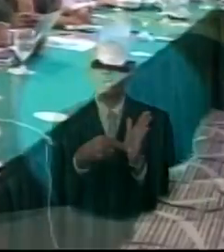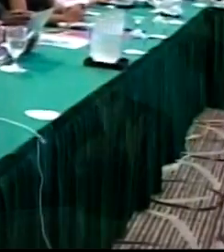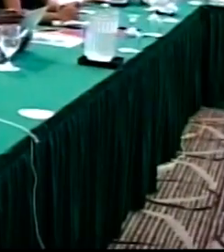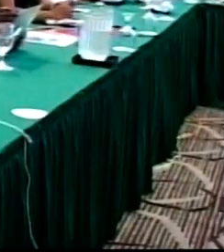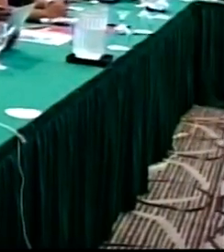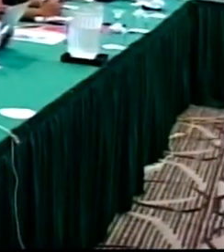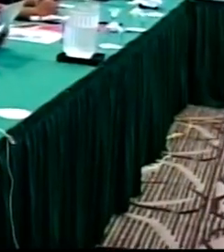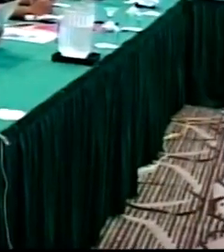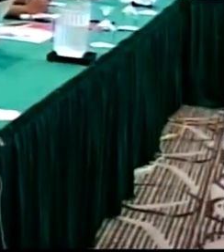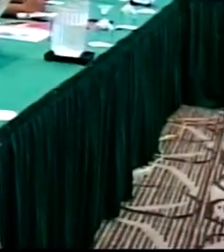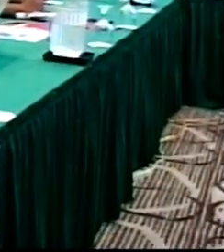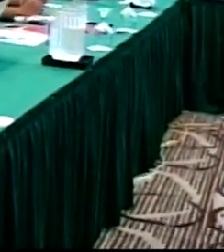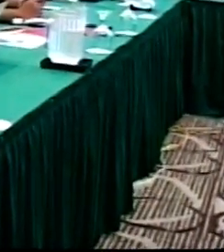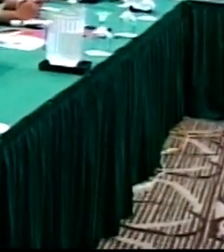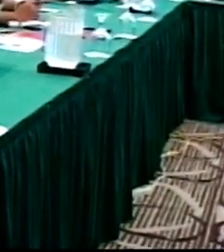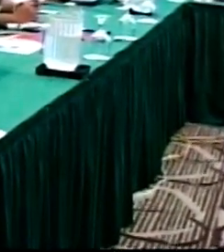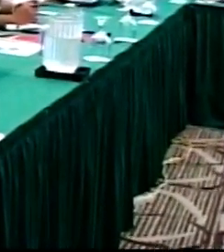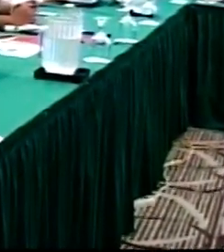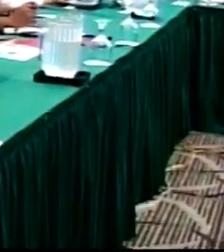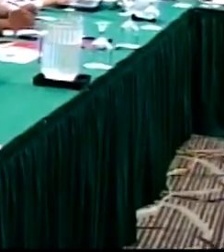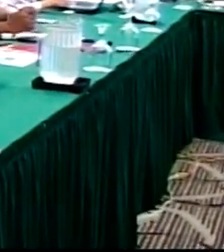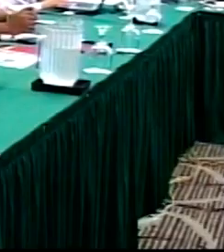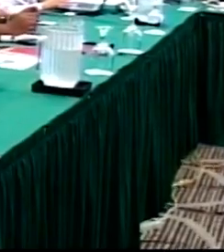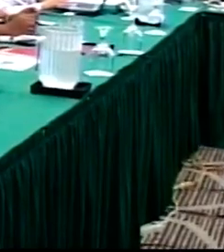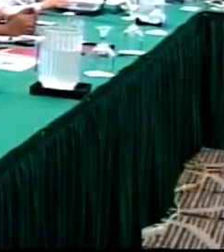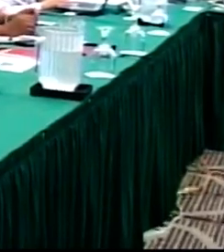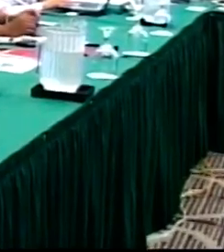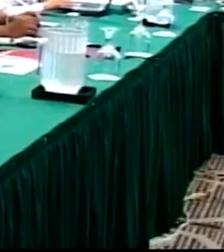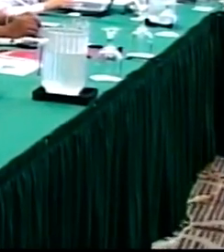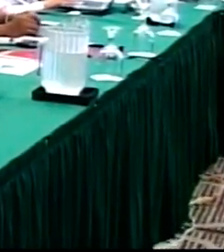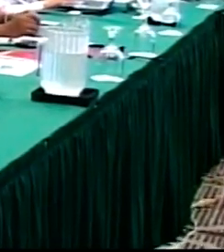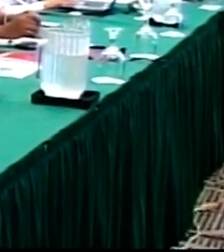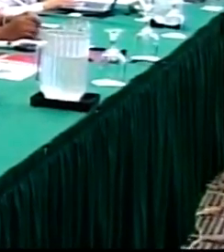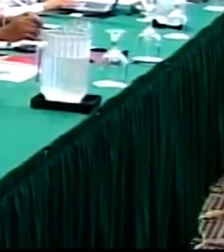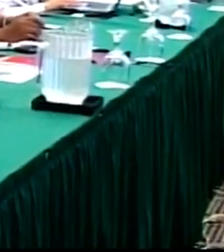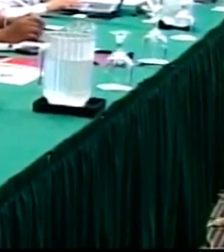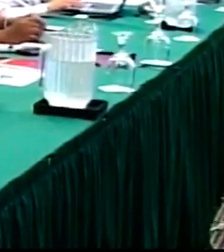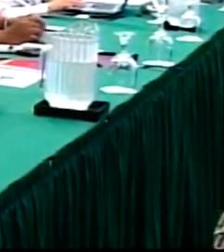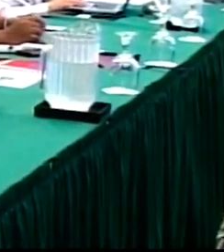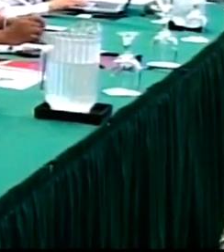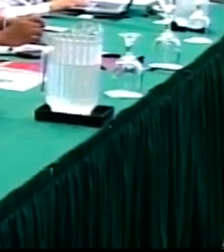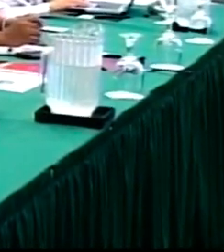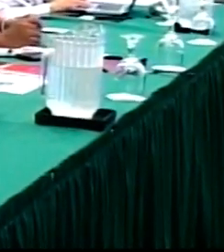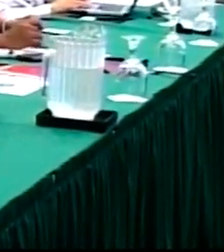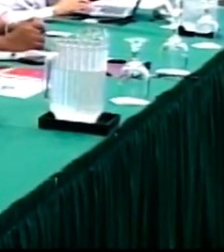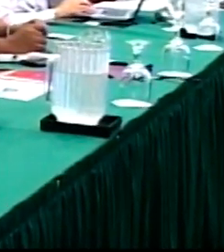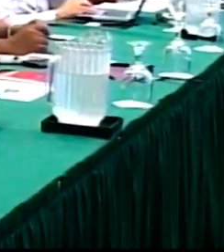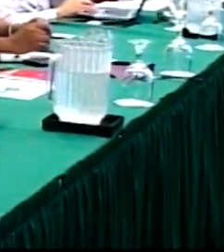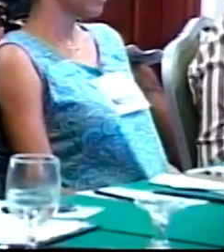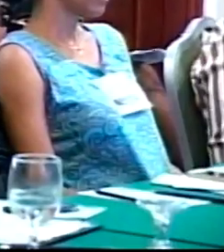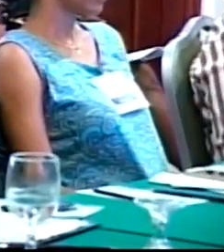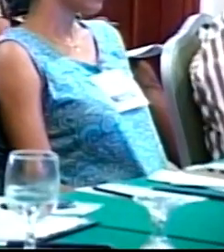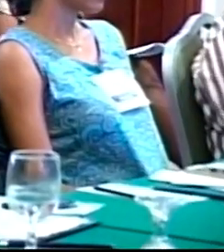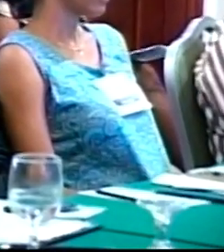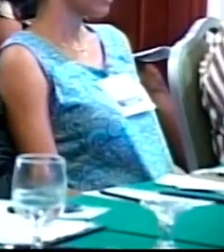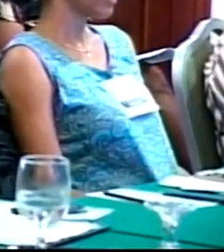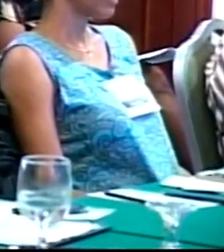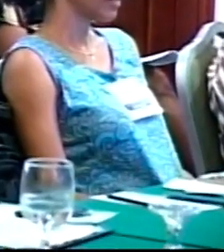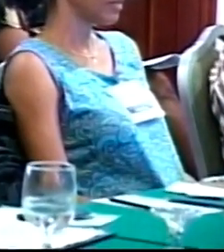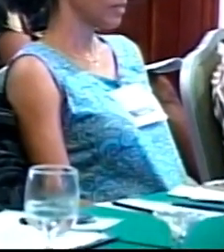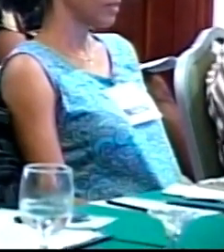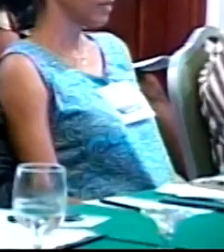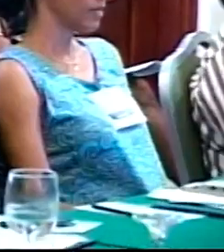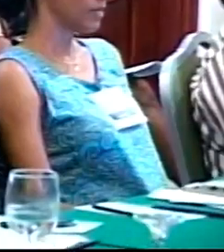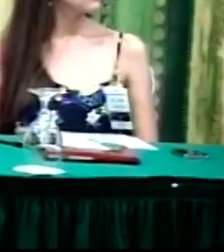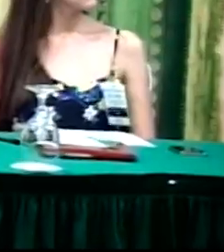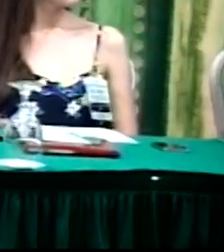recorded 19 confirmed cases, while there were 502 suspected cases. 3 cases of Guillain-Barré syndrome were also